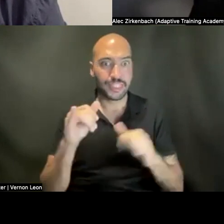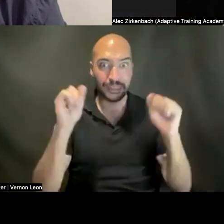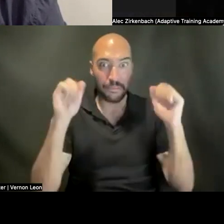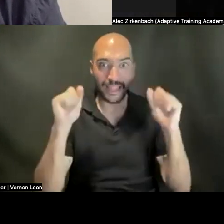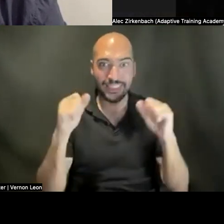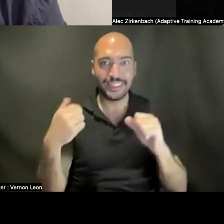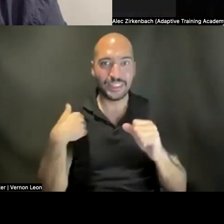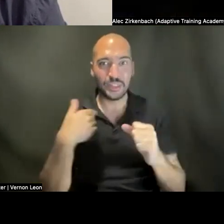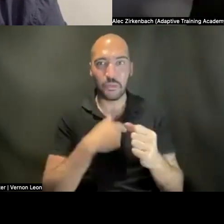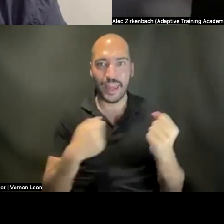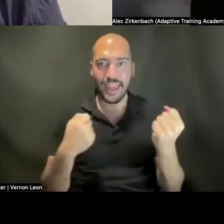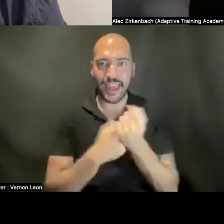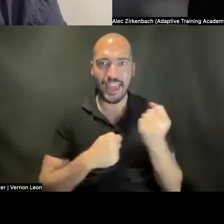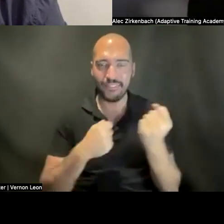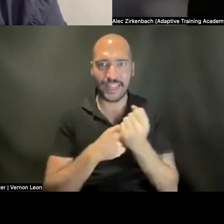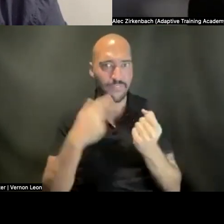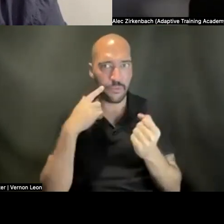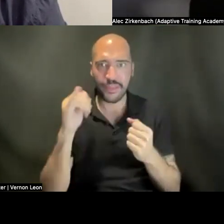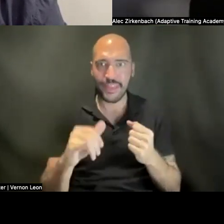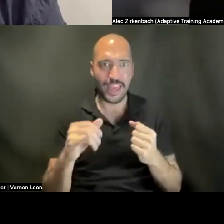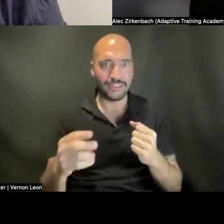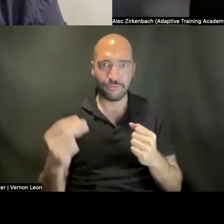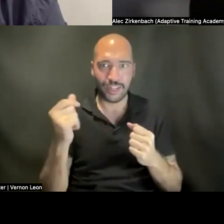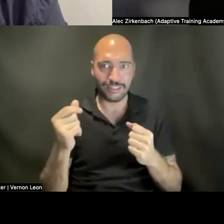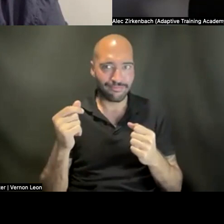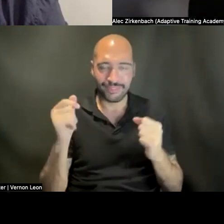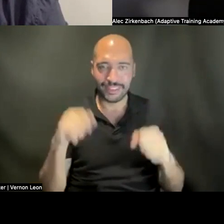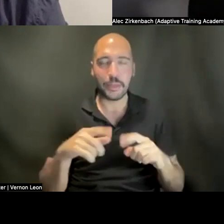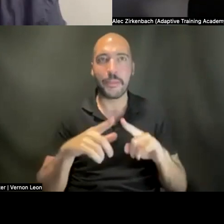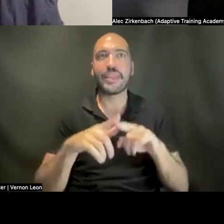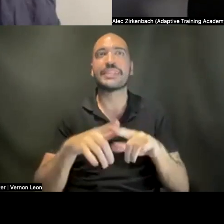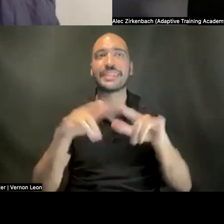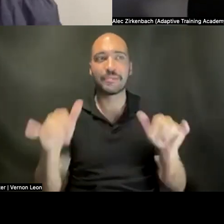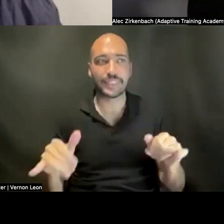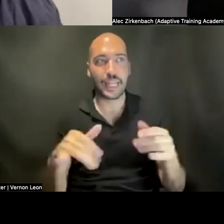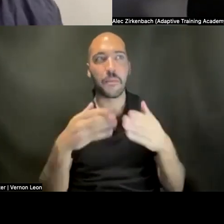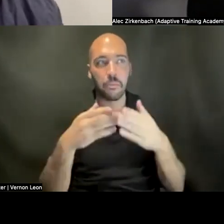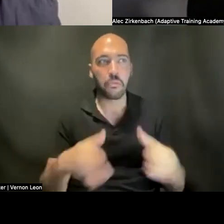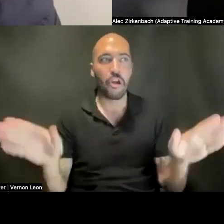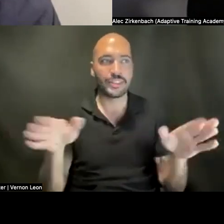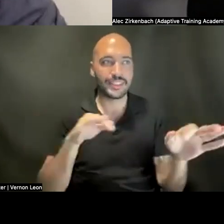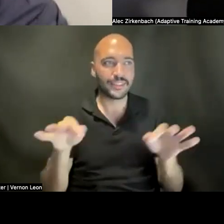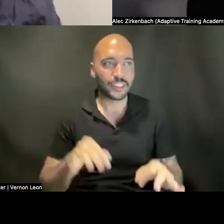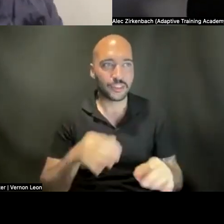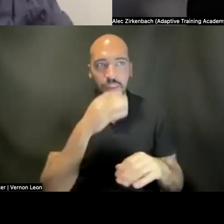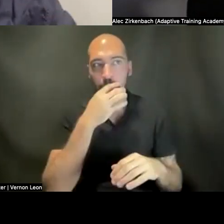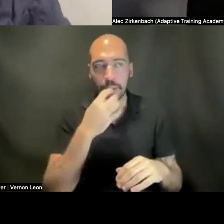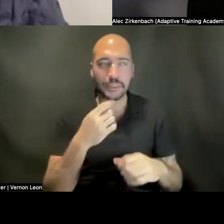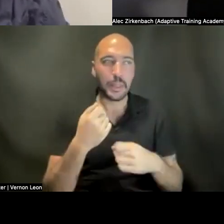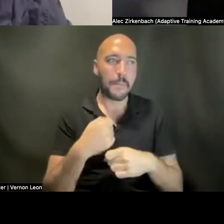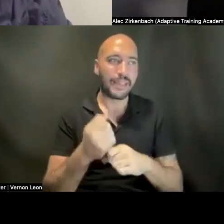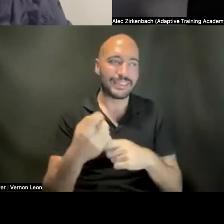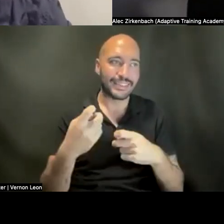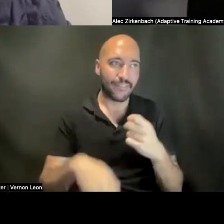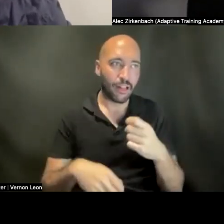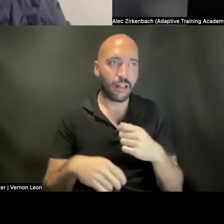we advocate for that readily. And at the same time, these really broad definitions can make it difficult